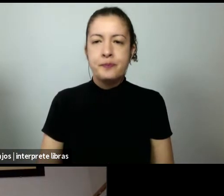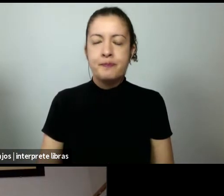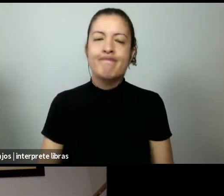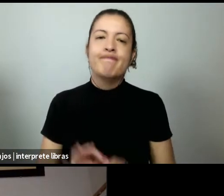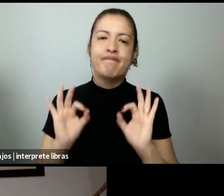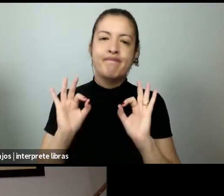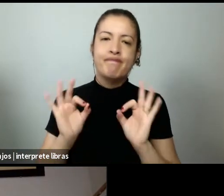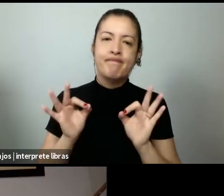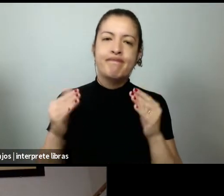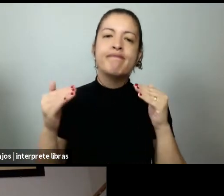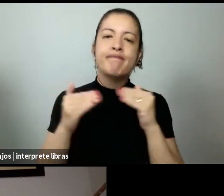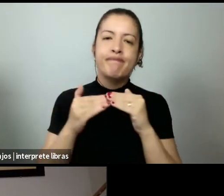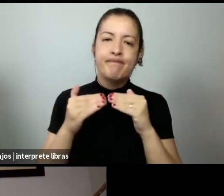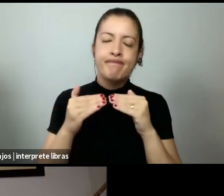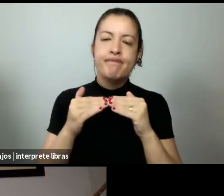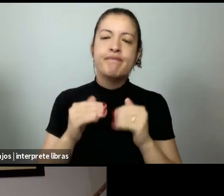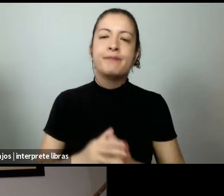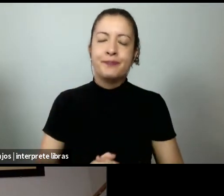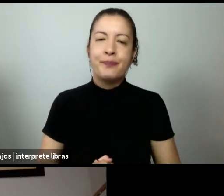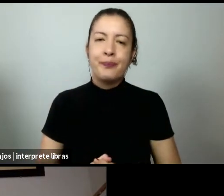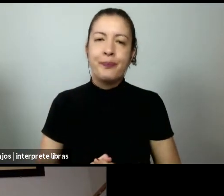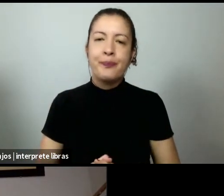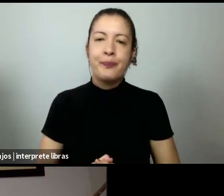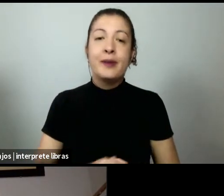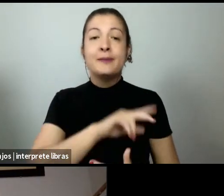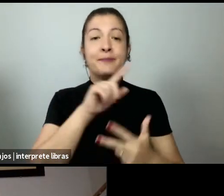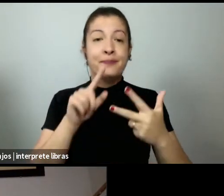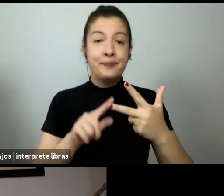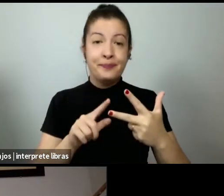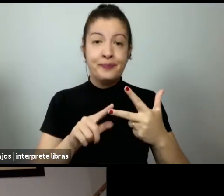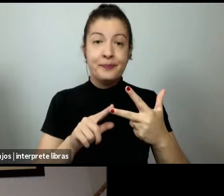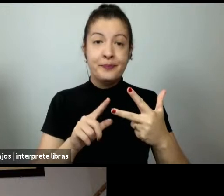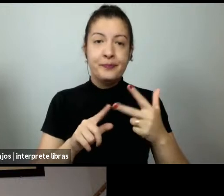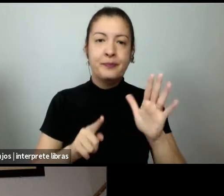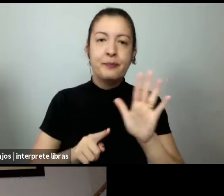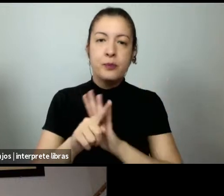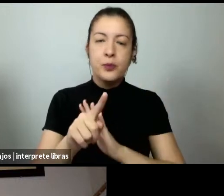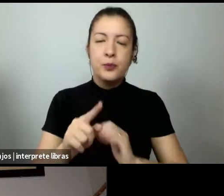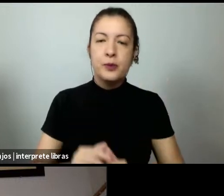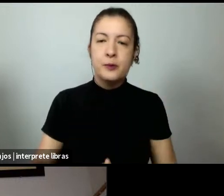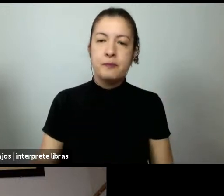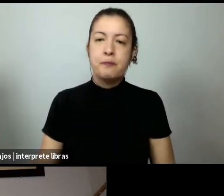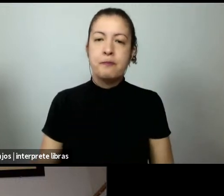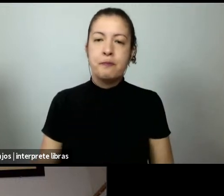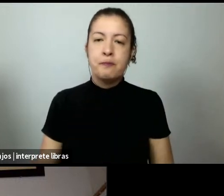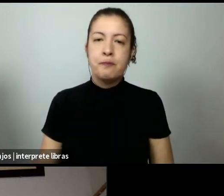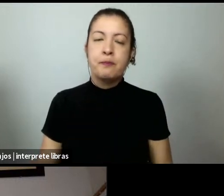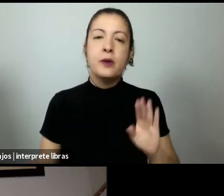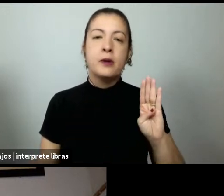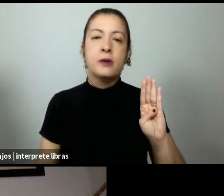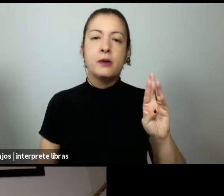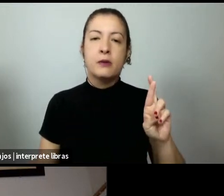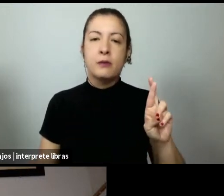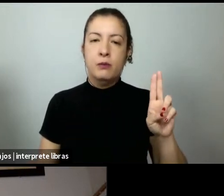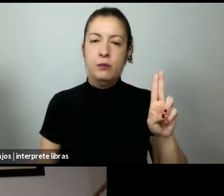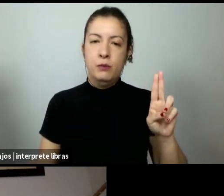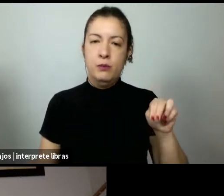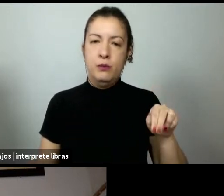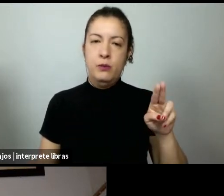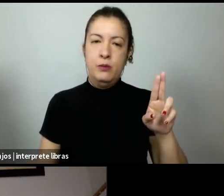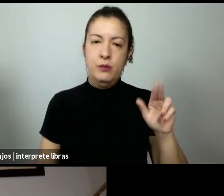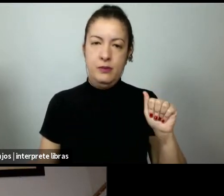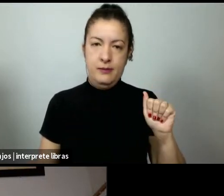Bom, nessa linha, né, eu acho que a gente tem uma pergunta aqui agora da Bruna Marconato,